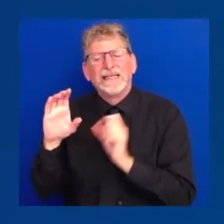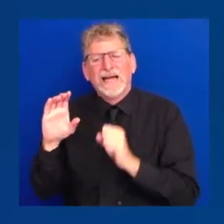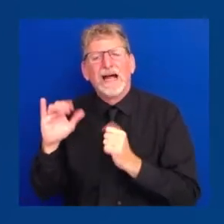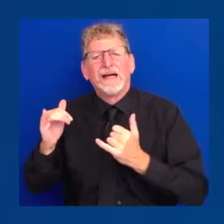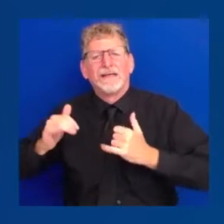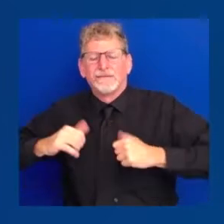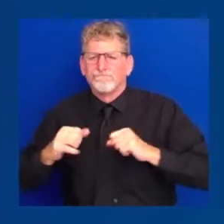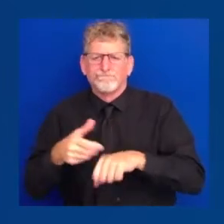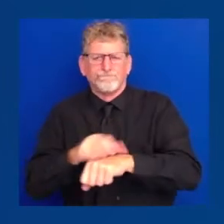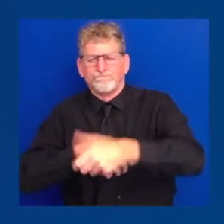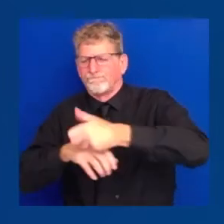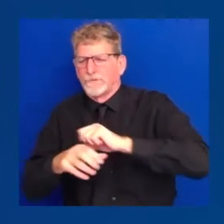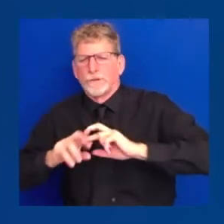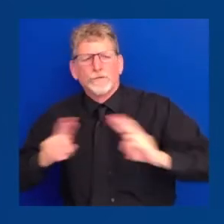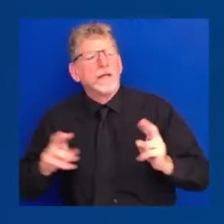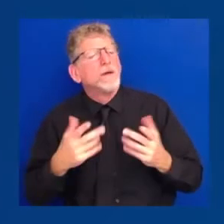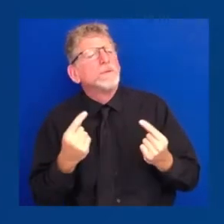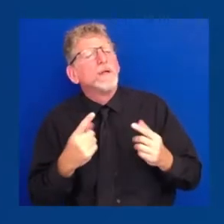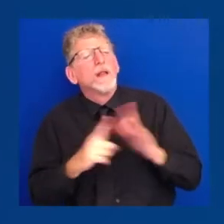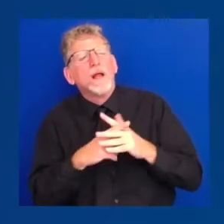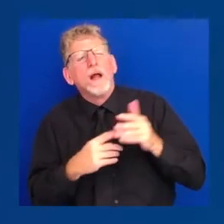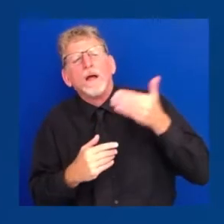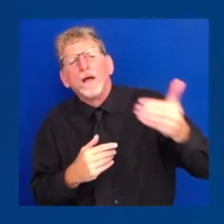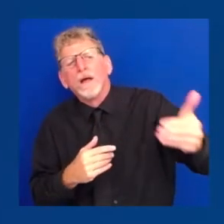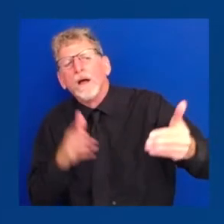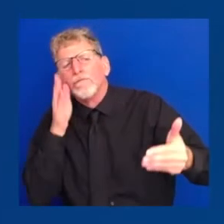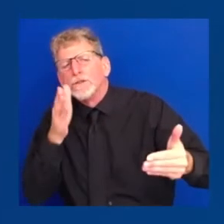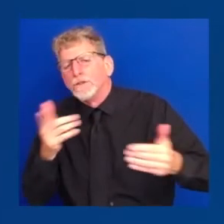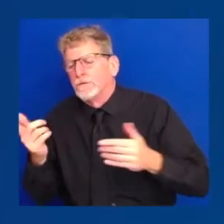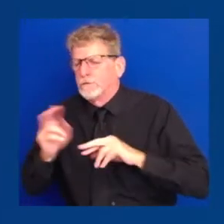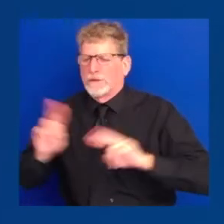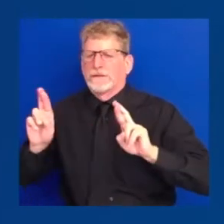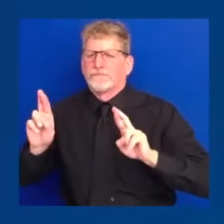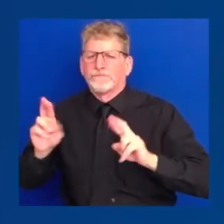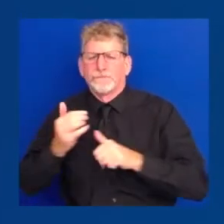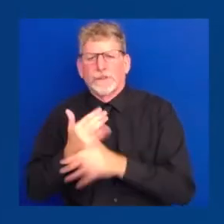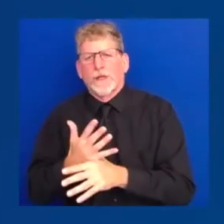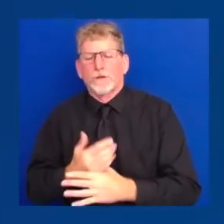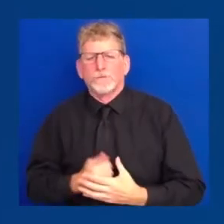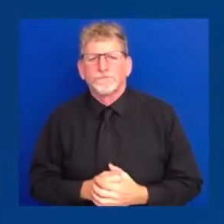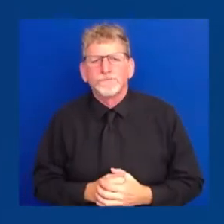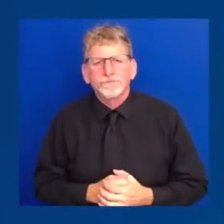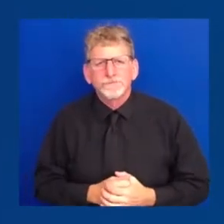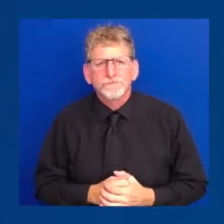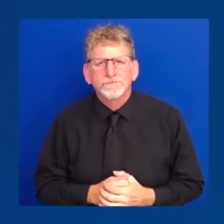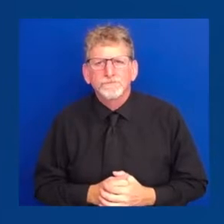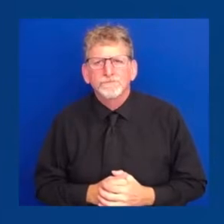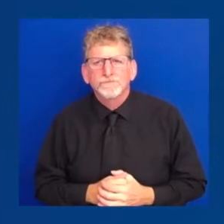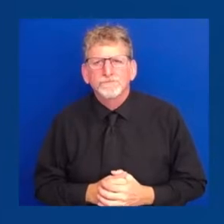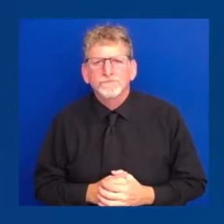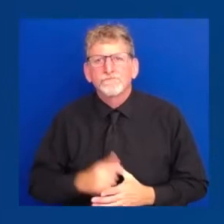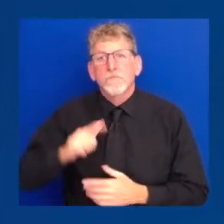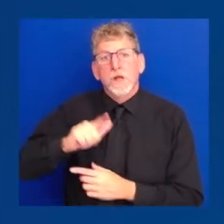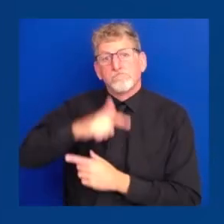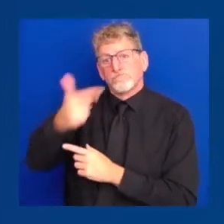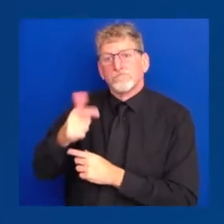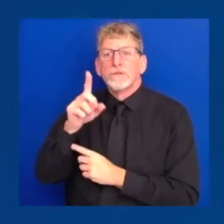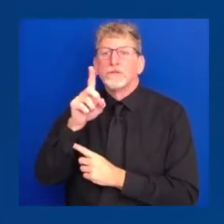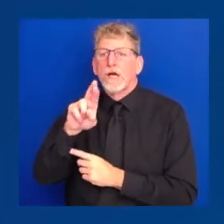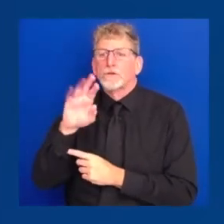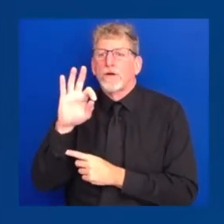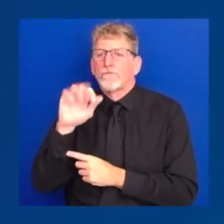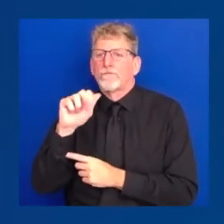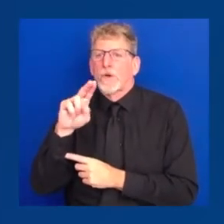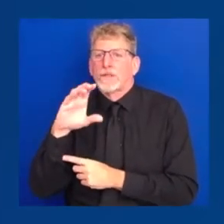Dr. Fauci. Thank you, Dr. Walensky. As Jeff said, vaccines and treatments are key parts of our toolkit